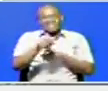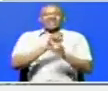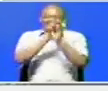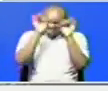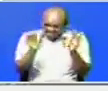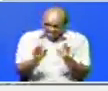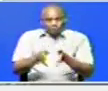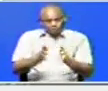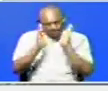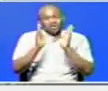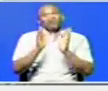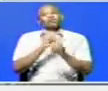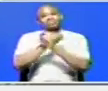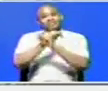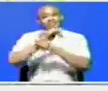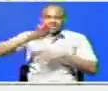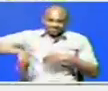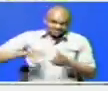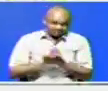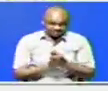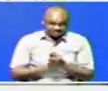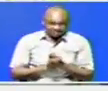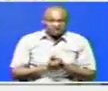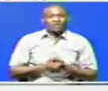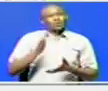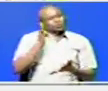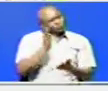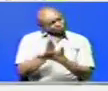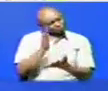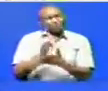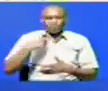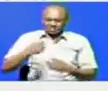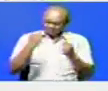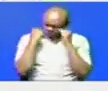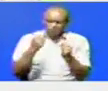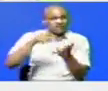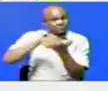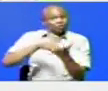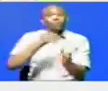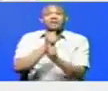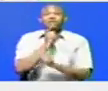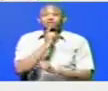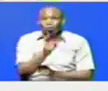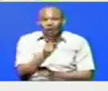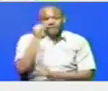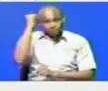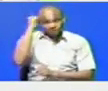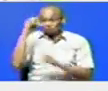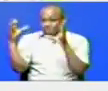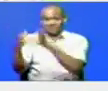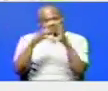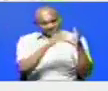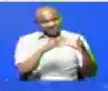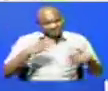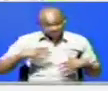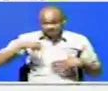complementary mechanism to prevent delays. We really have been putting a very strong emphasis on ensuring that political parties,